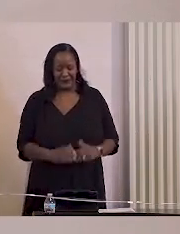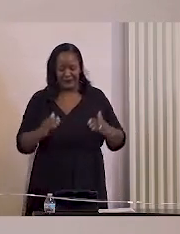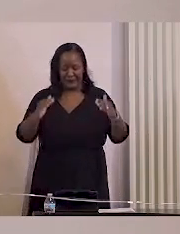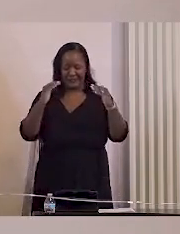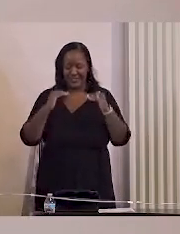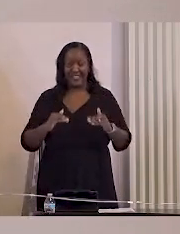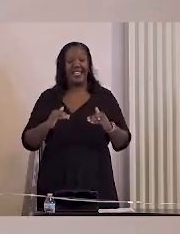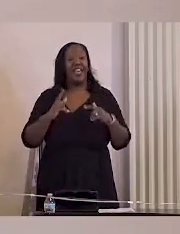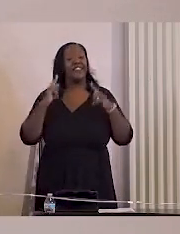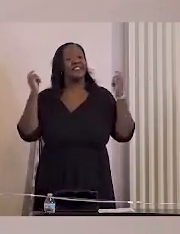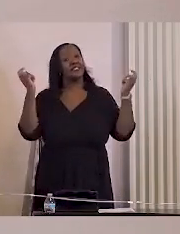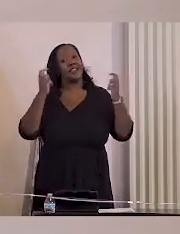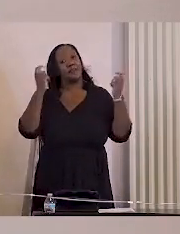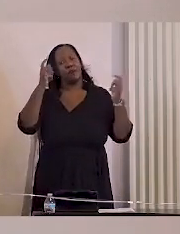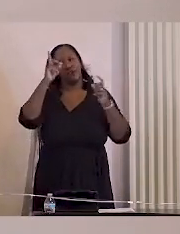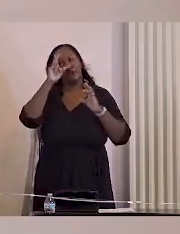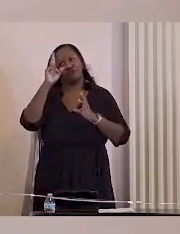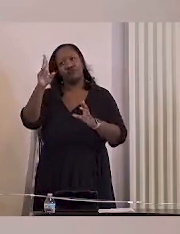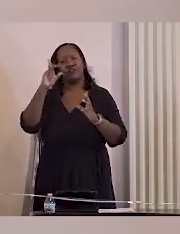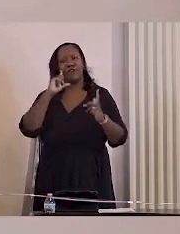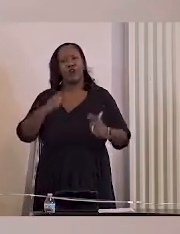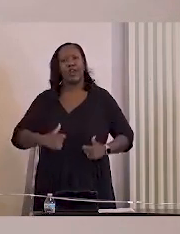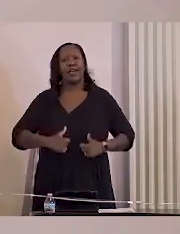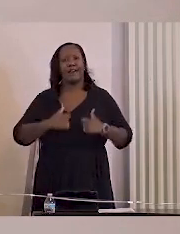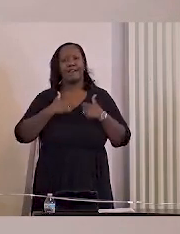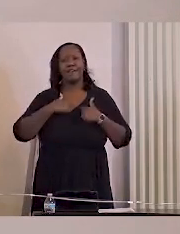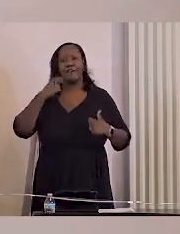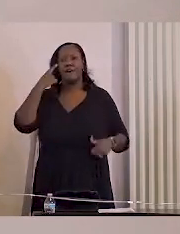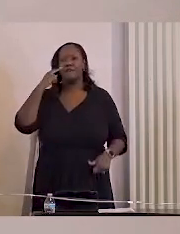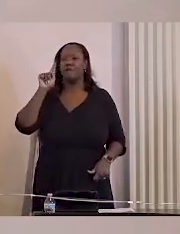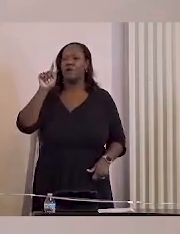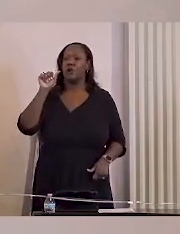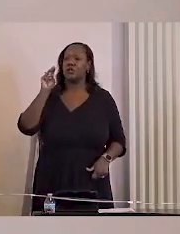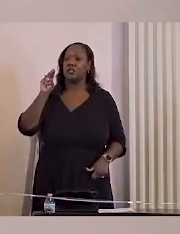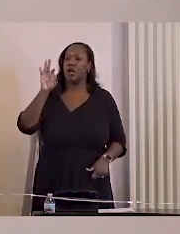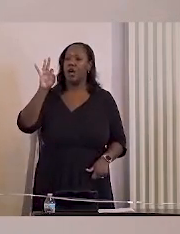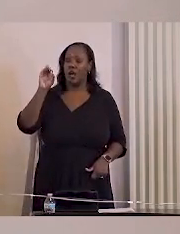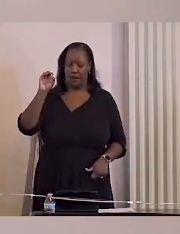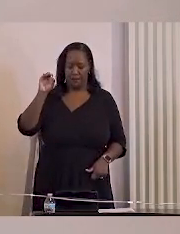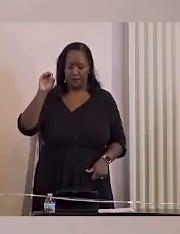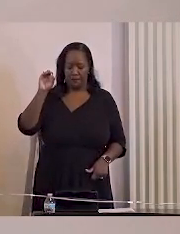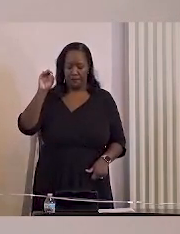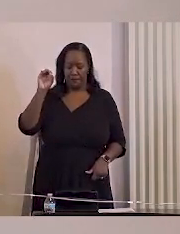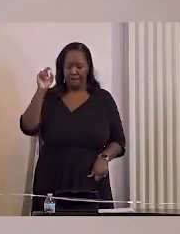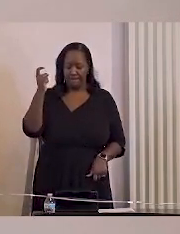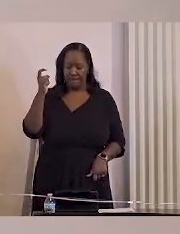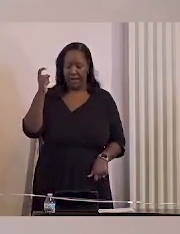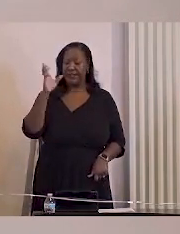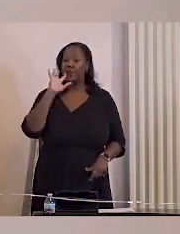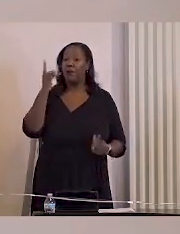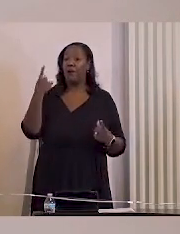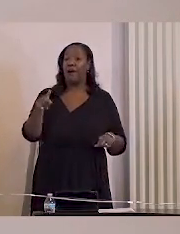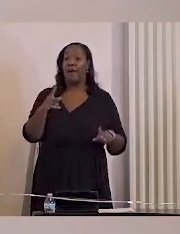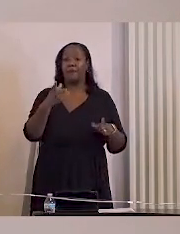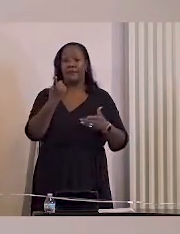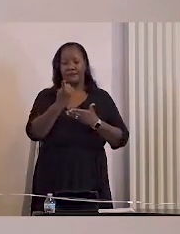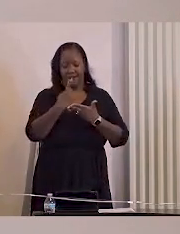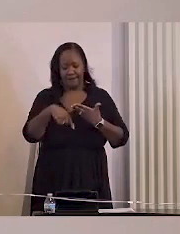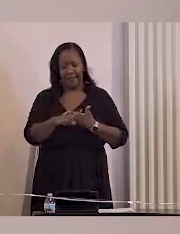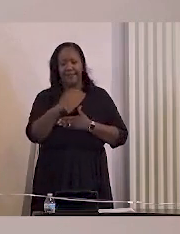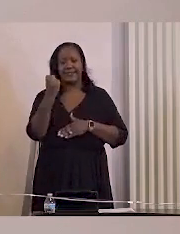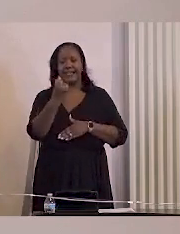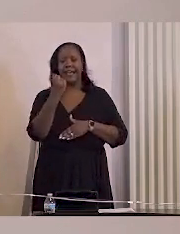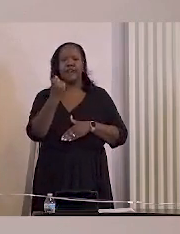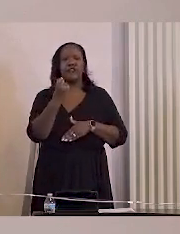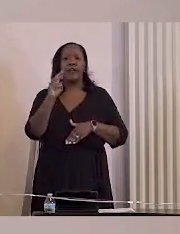The celebration of life for Tom Fox is coming next Saturday, March 23rd. It's